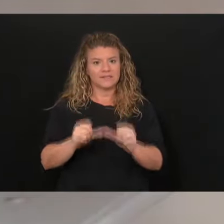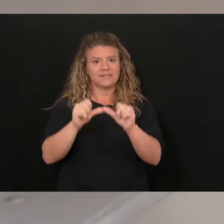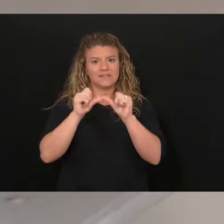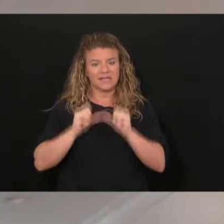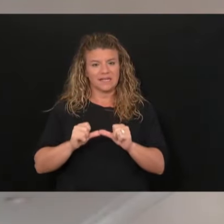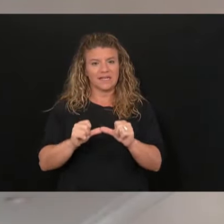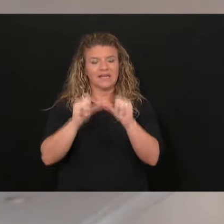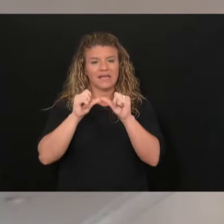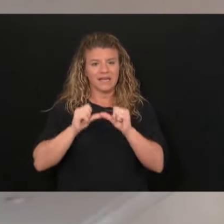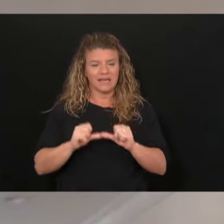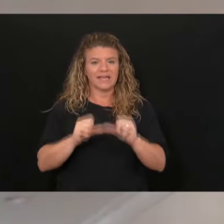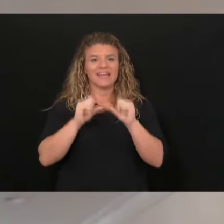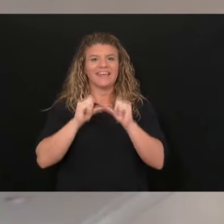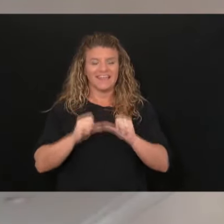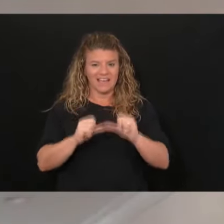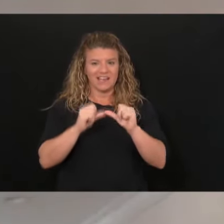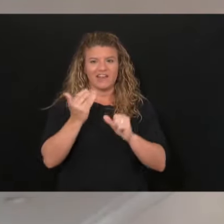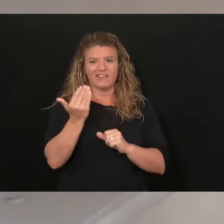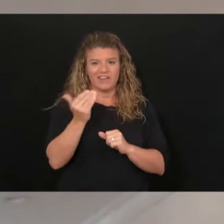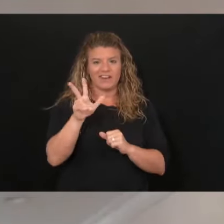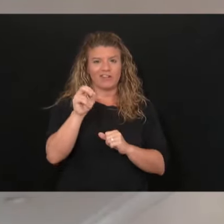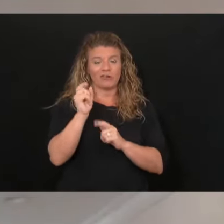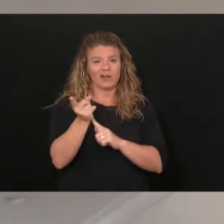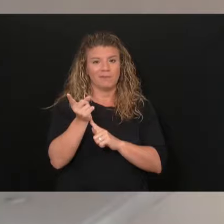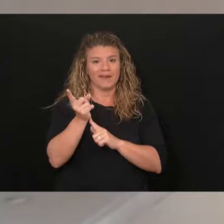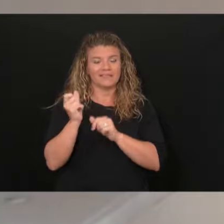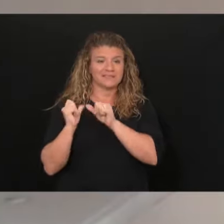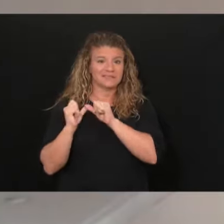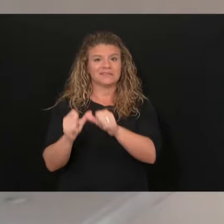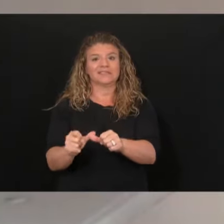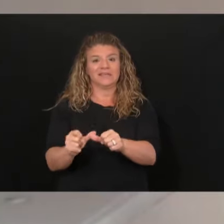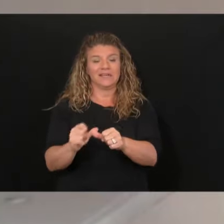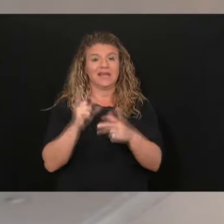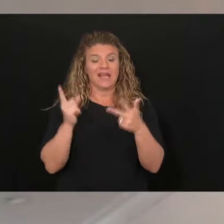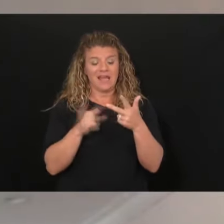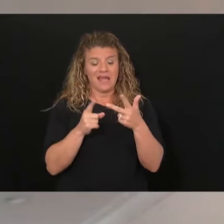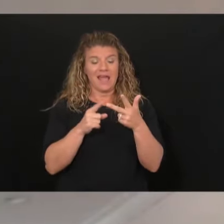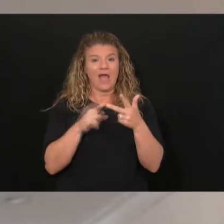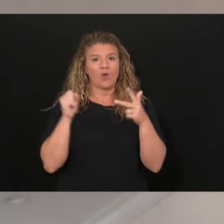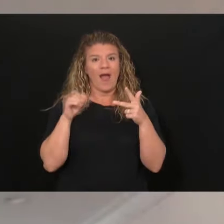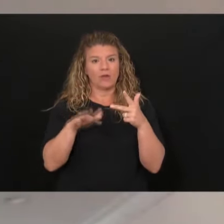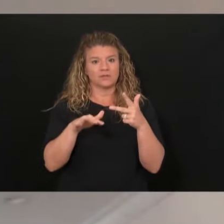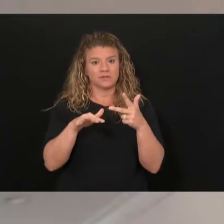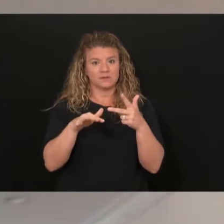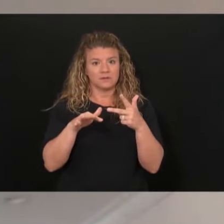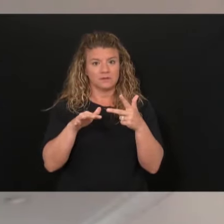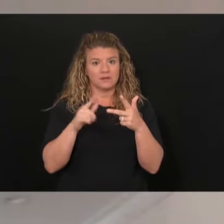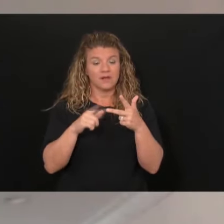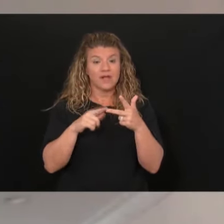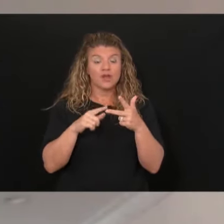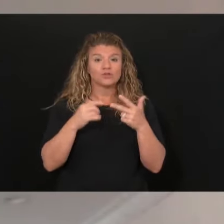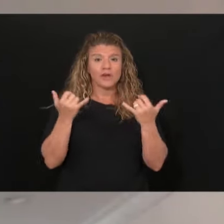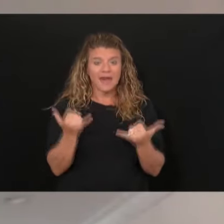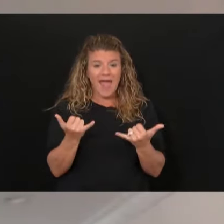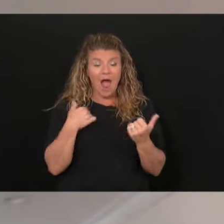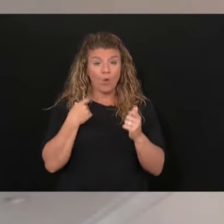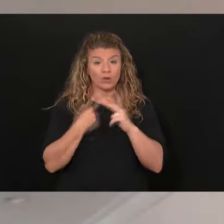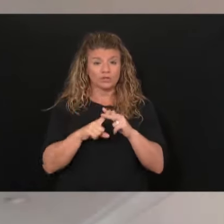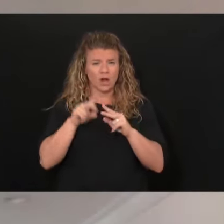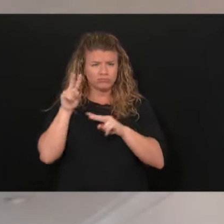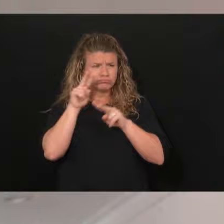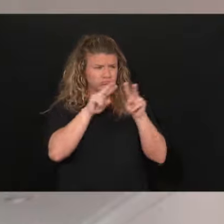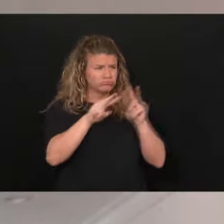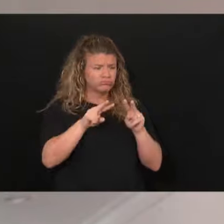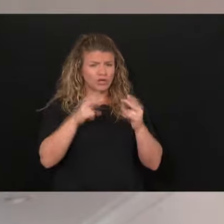consistently for over 15 or 30 minutes. And it's being in crowds. And so as we start to help people